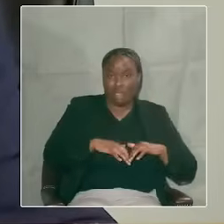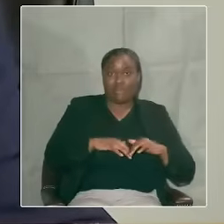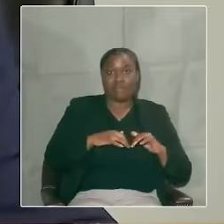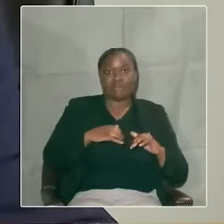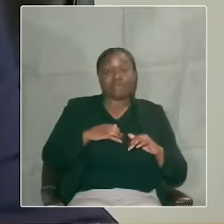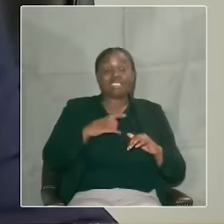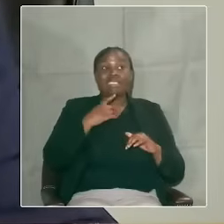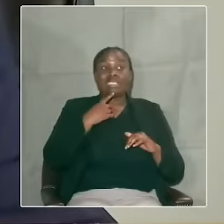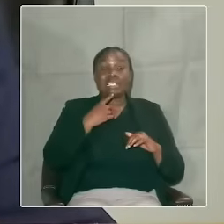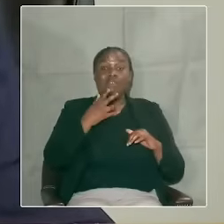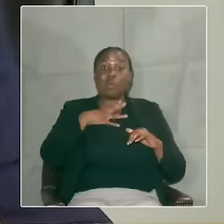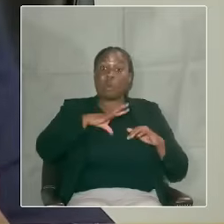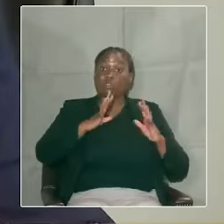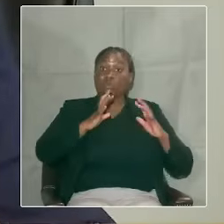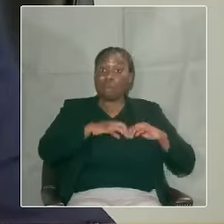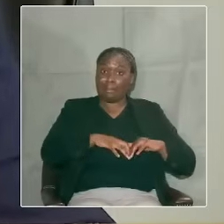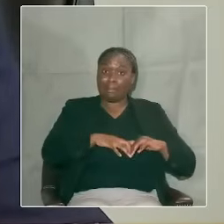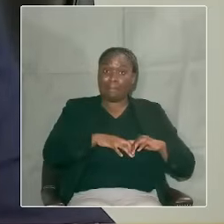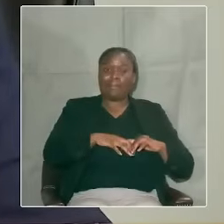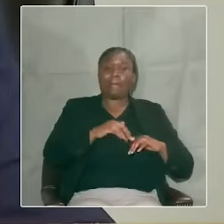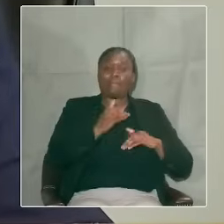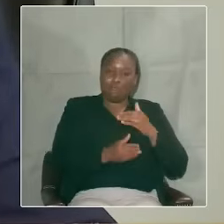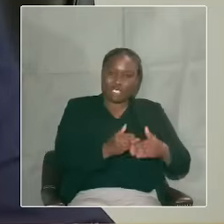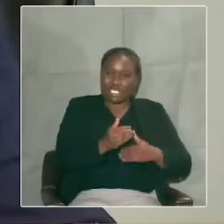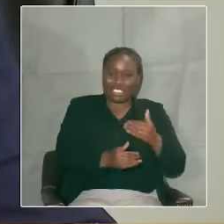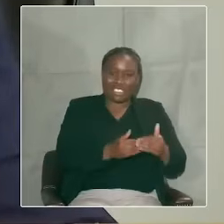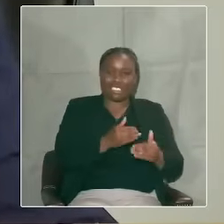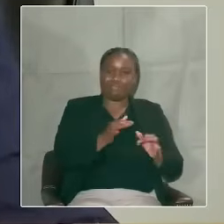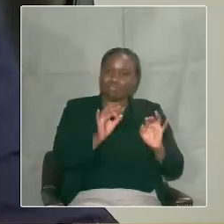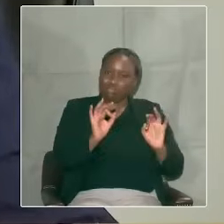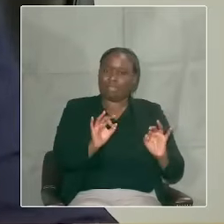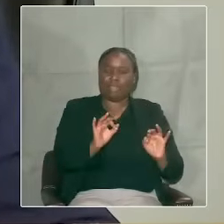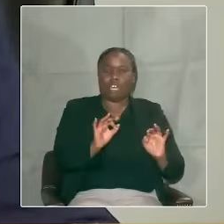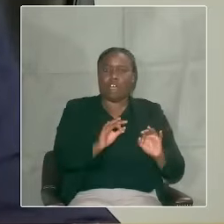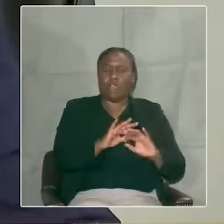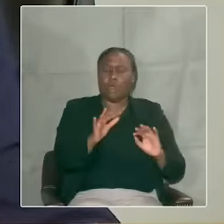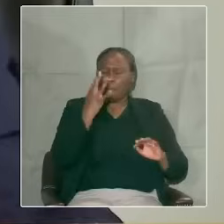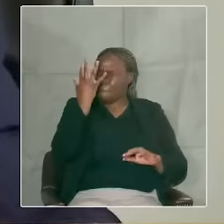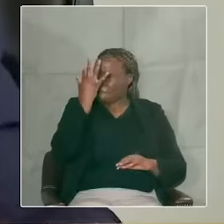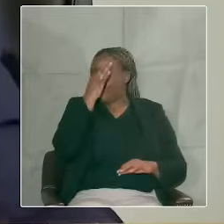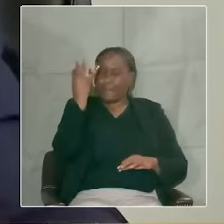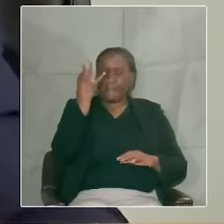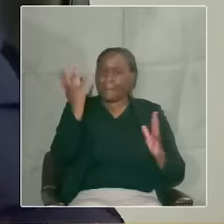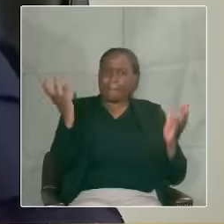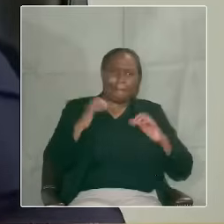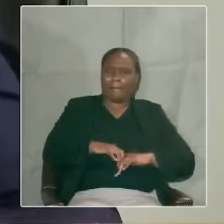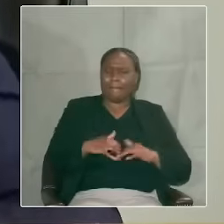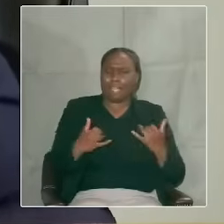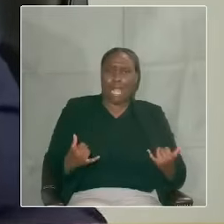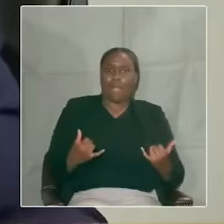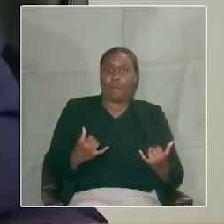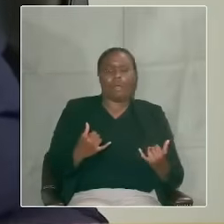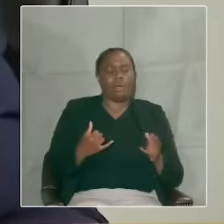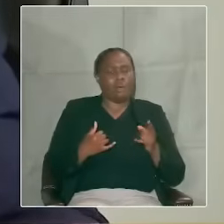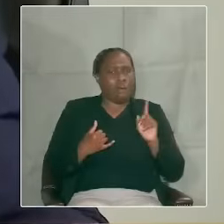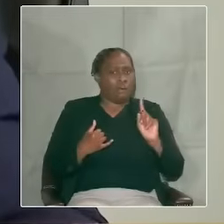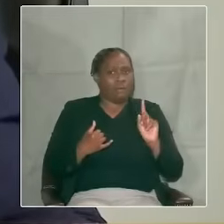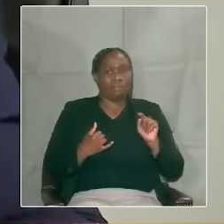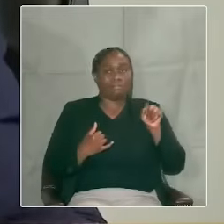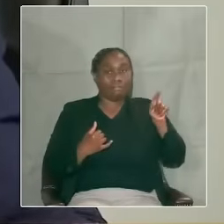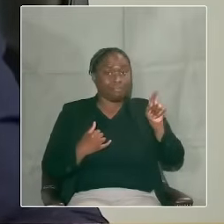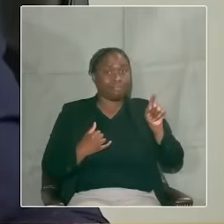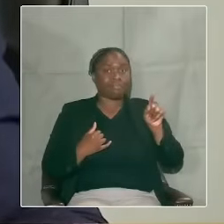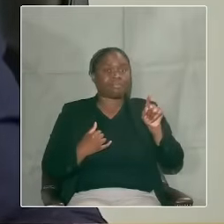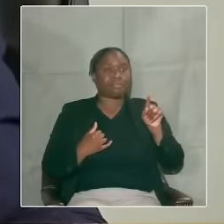done, it should be a process of winding down and not this abrupt manner. And from